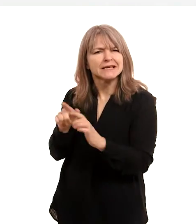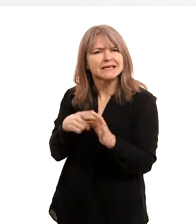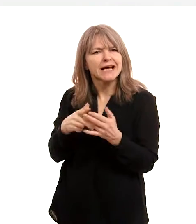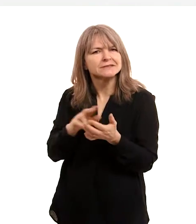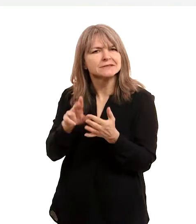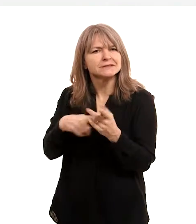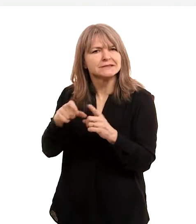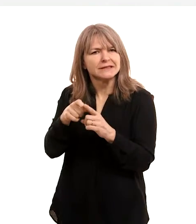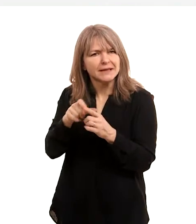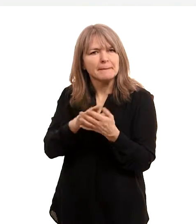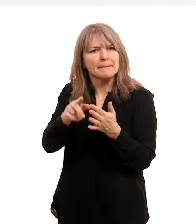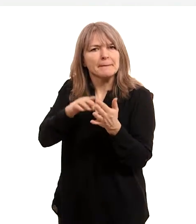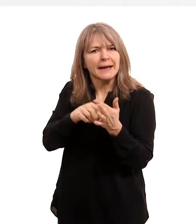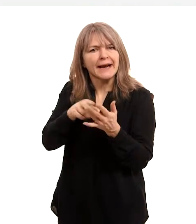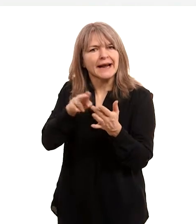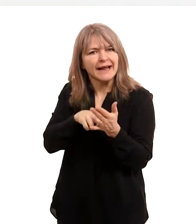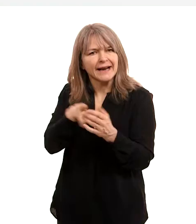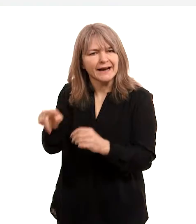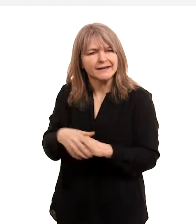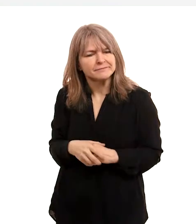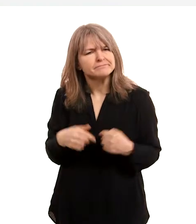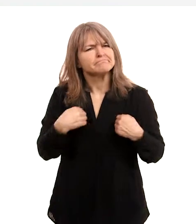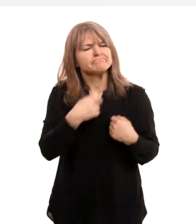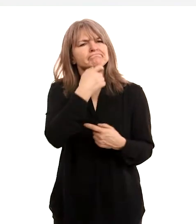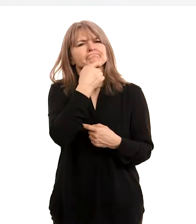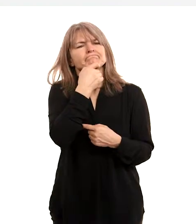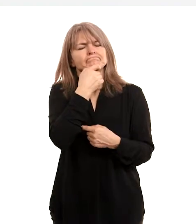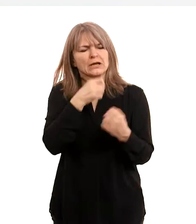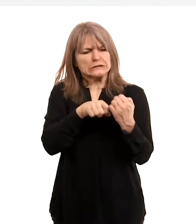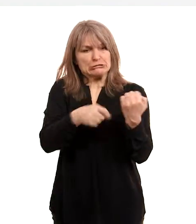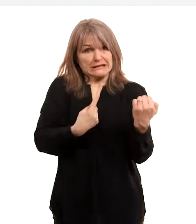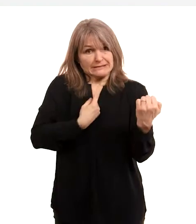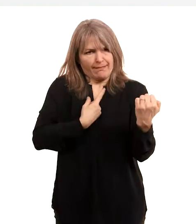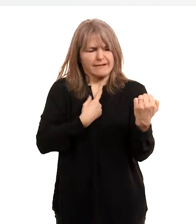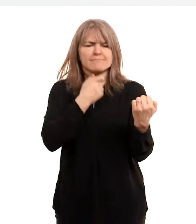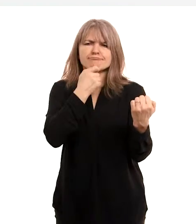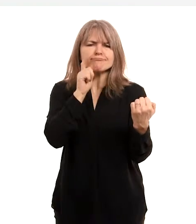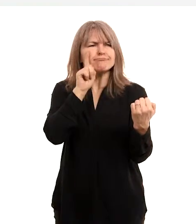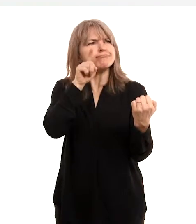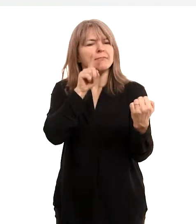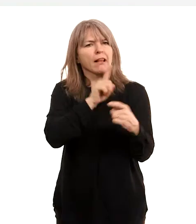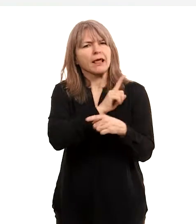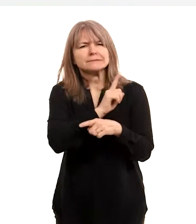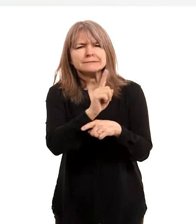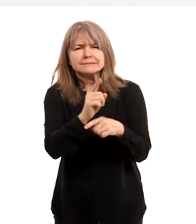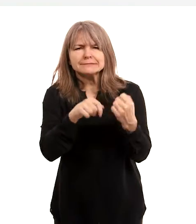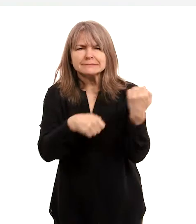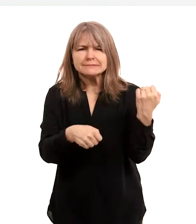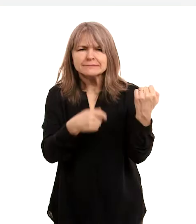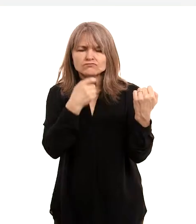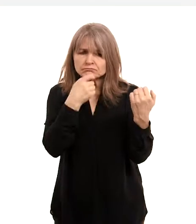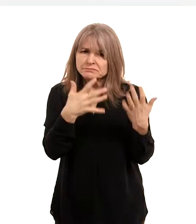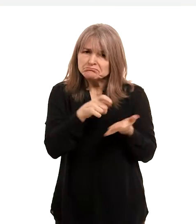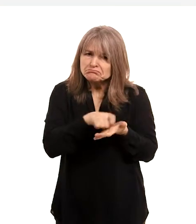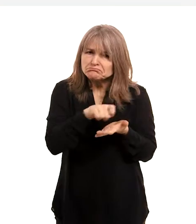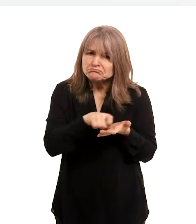do a degree late in life, having written them in movement for young students to get now. I decided